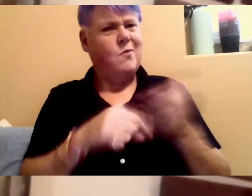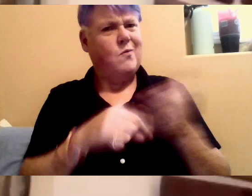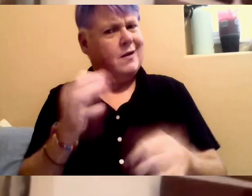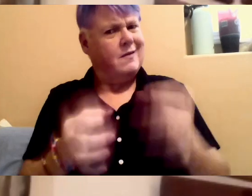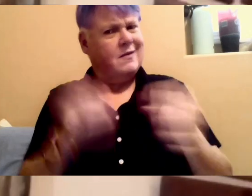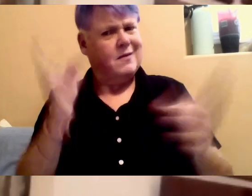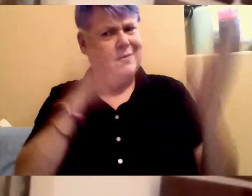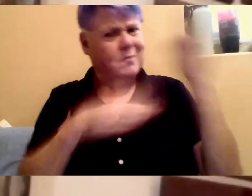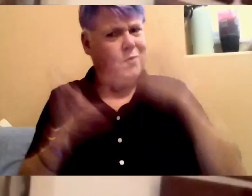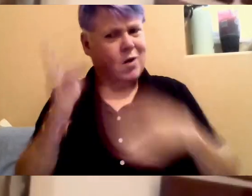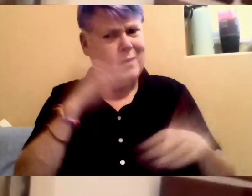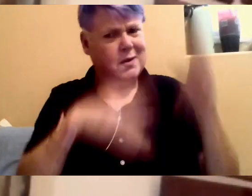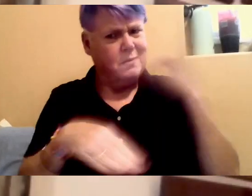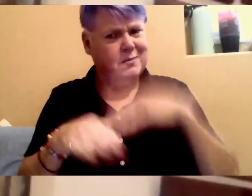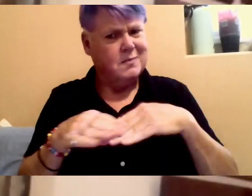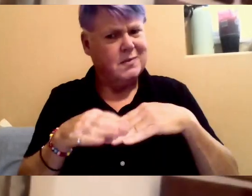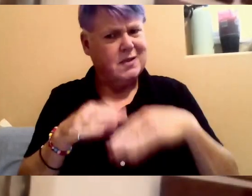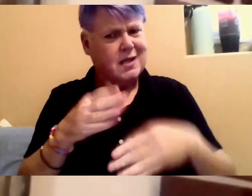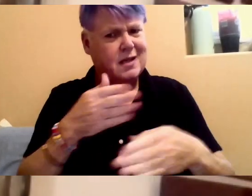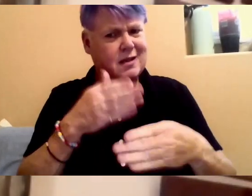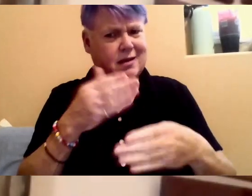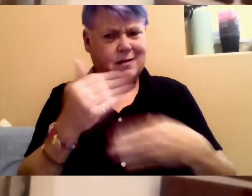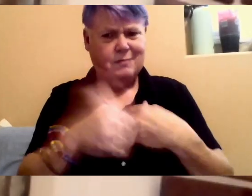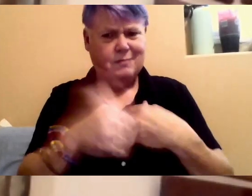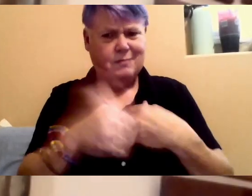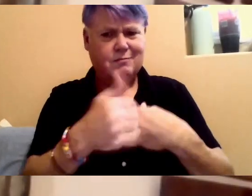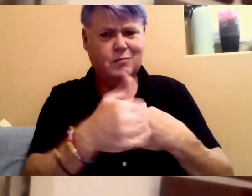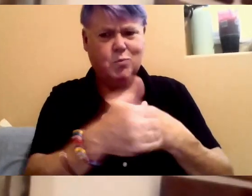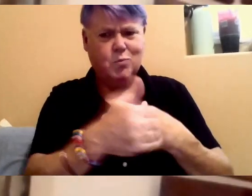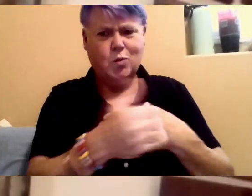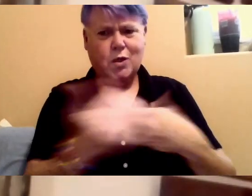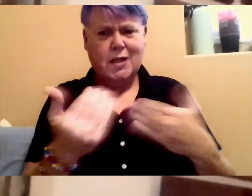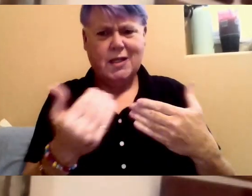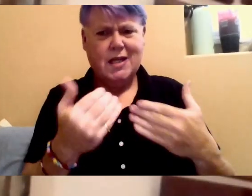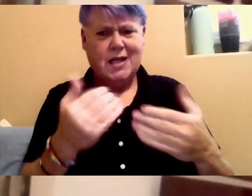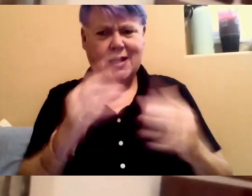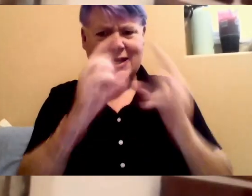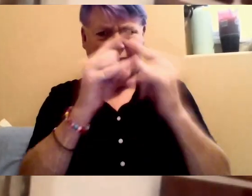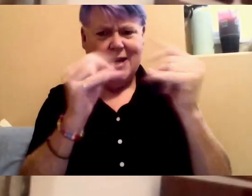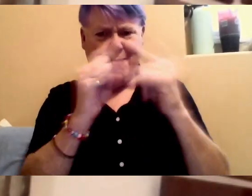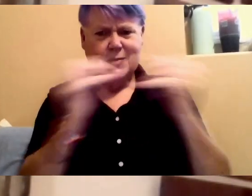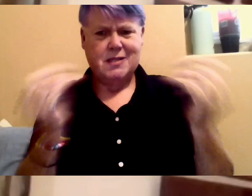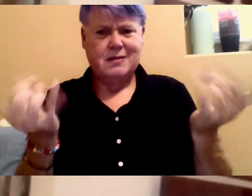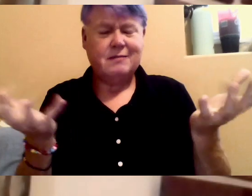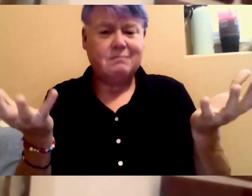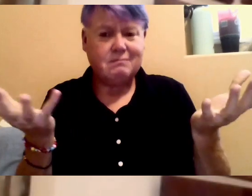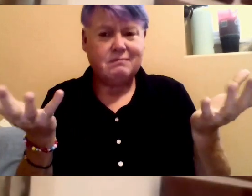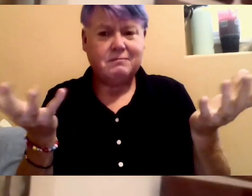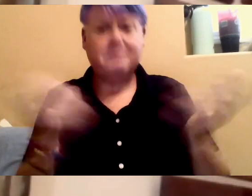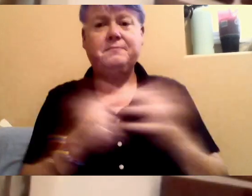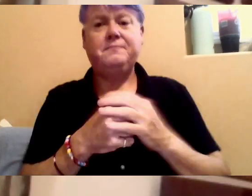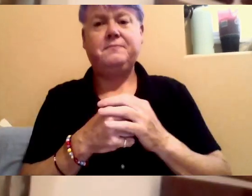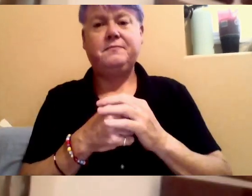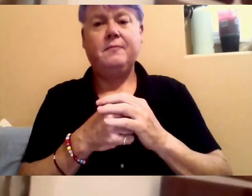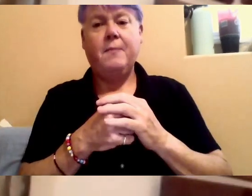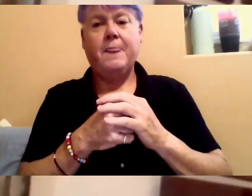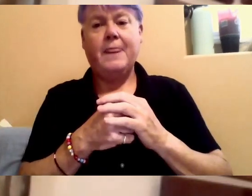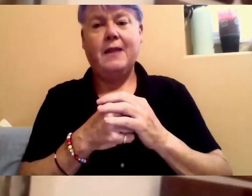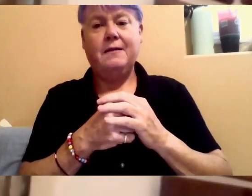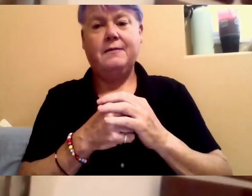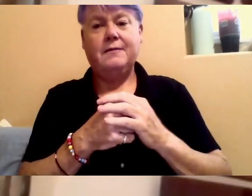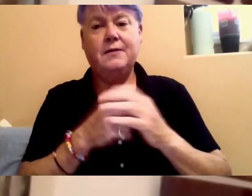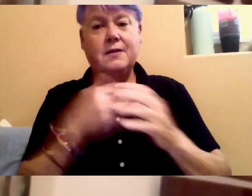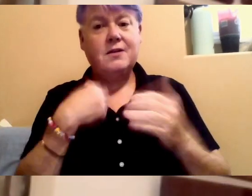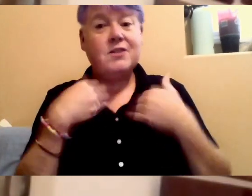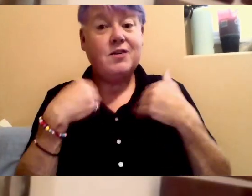thinking of the lumber camps. They're not the easiest places, notoriously. And I said, do you have